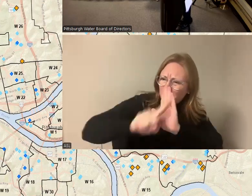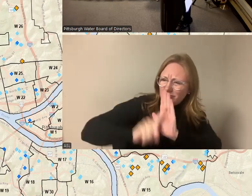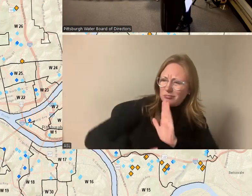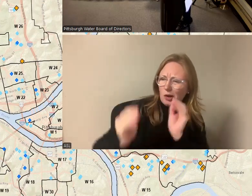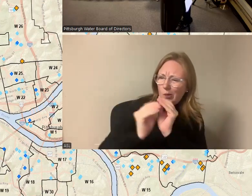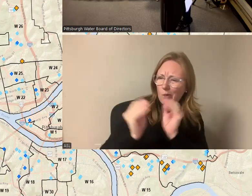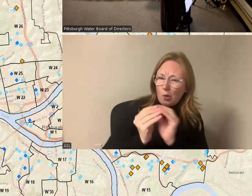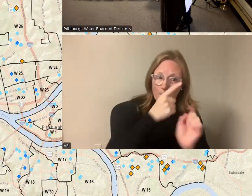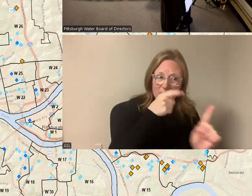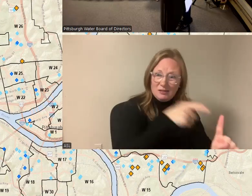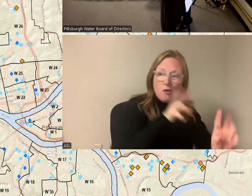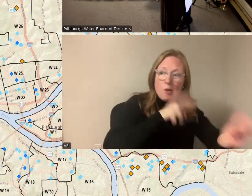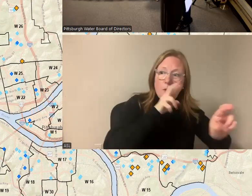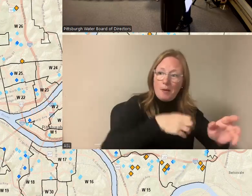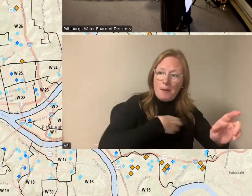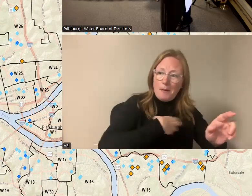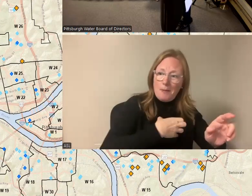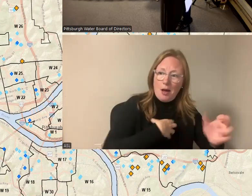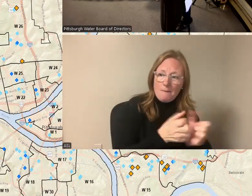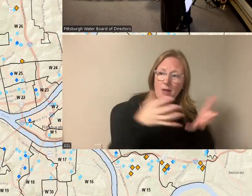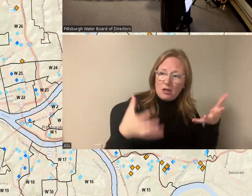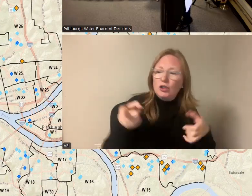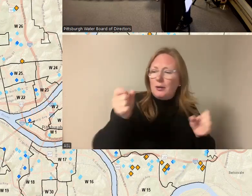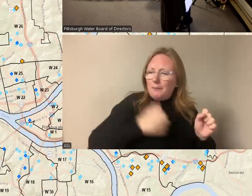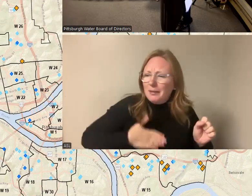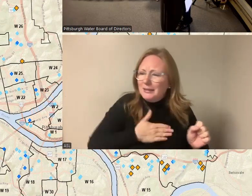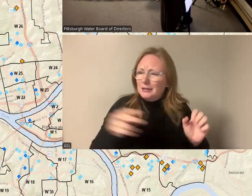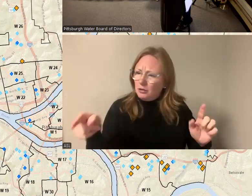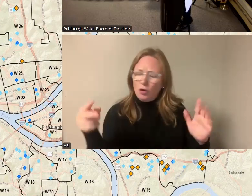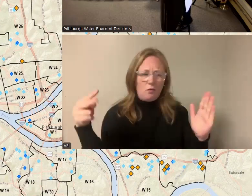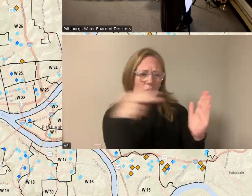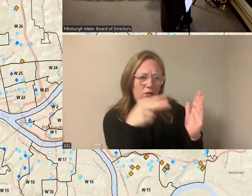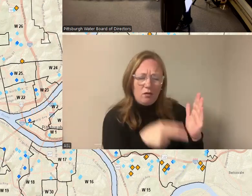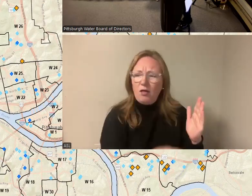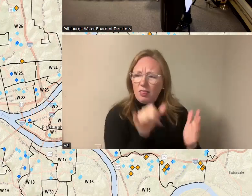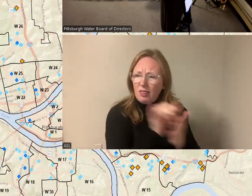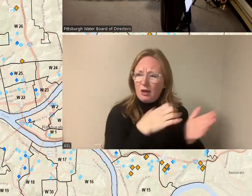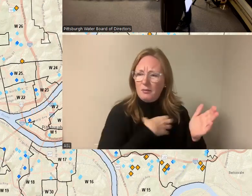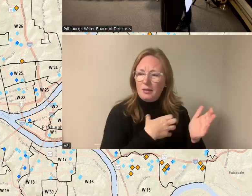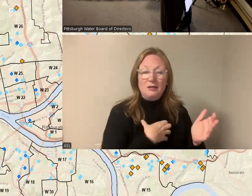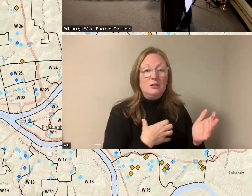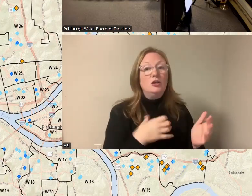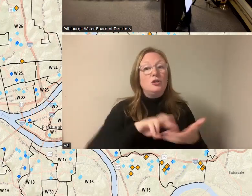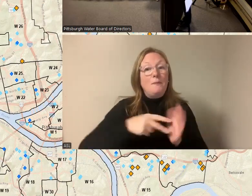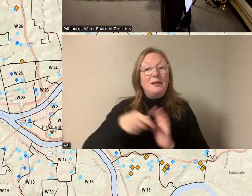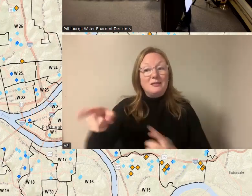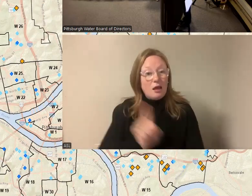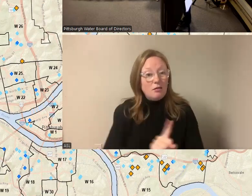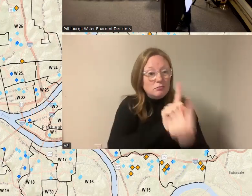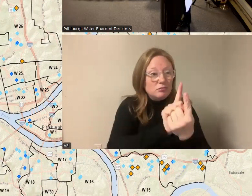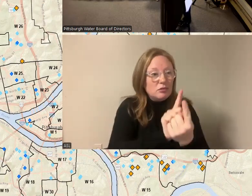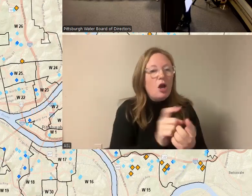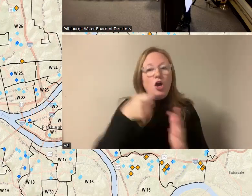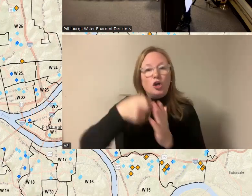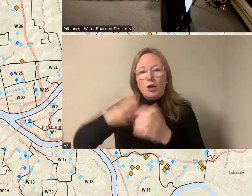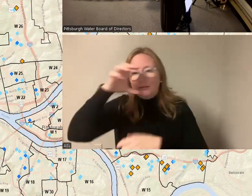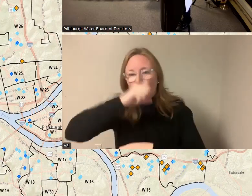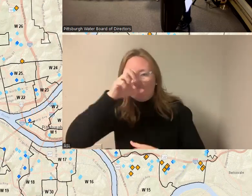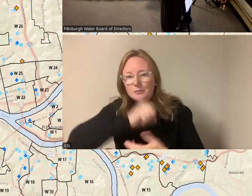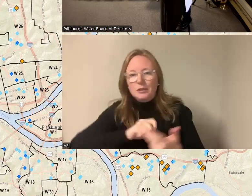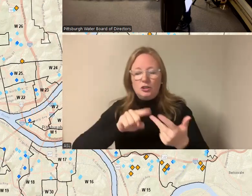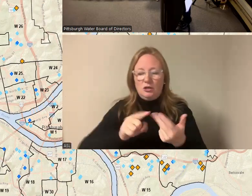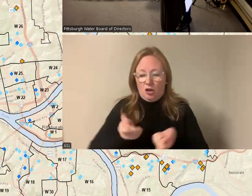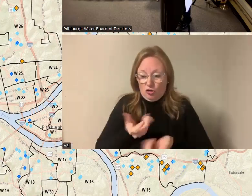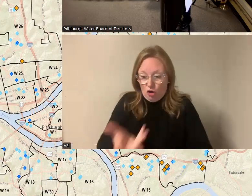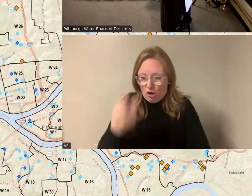the reported complaints. These investigations involve direct engagement with the residents, cost estimation, root cause